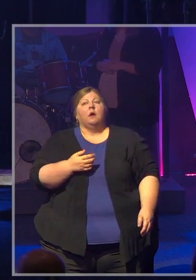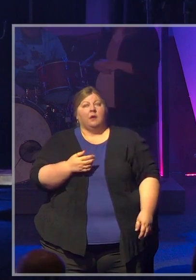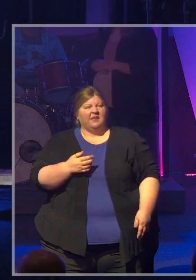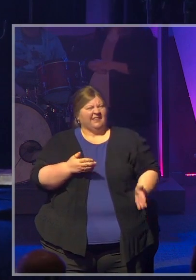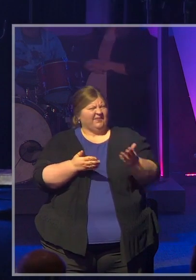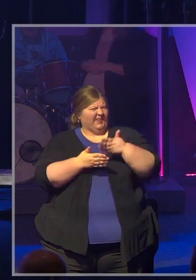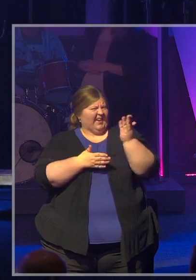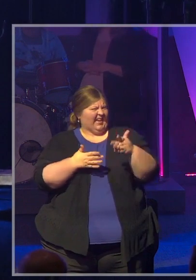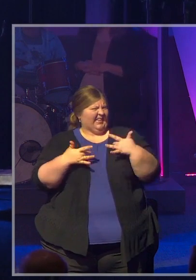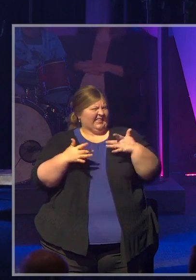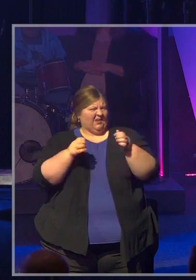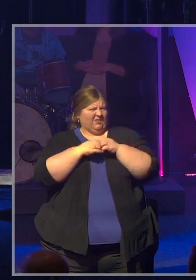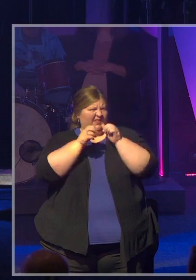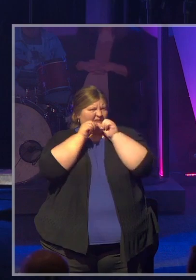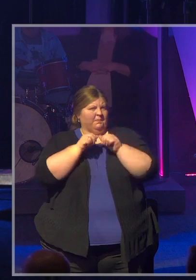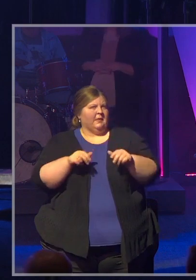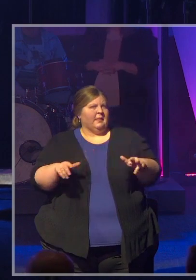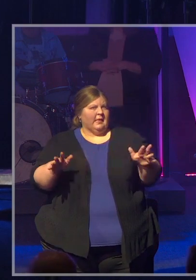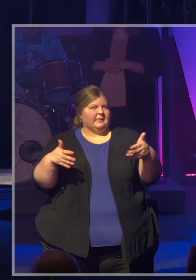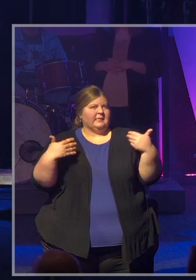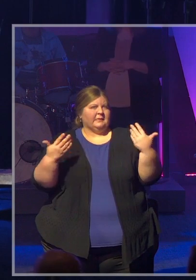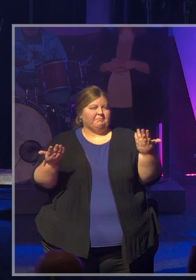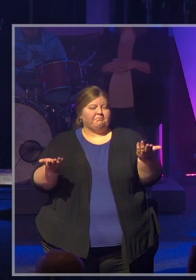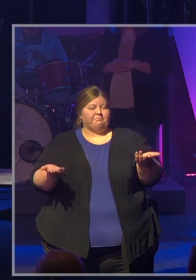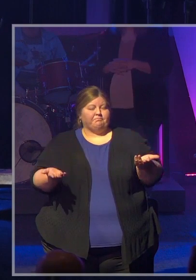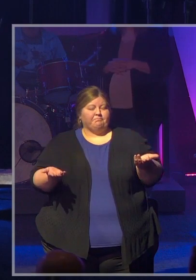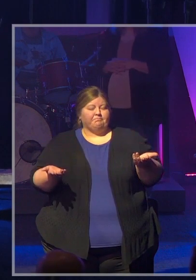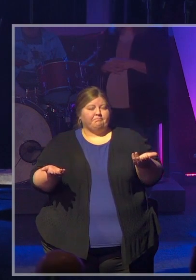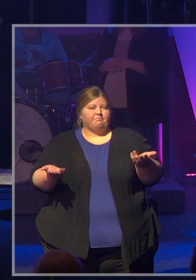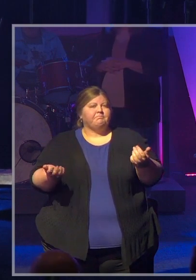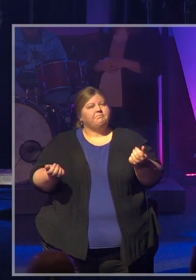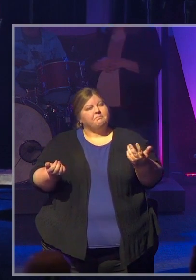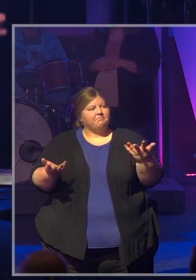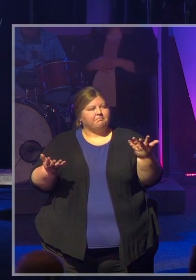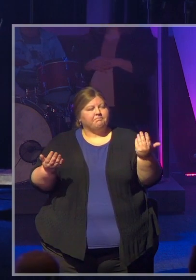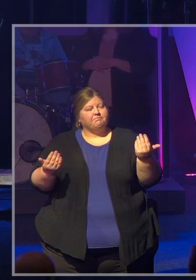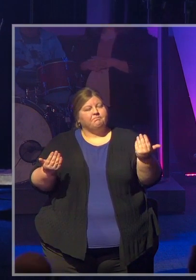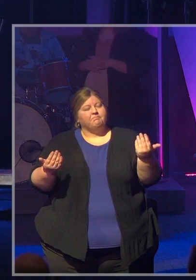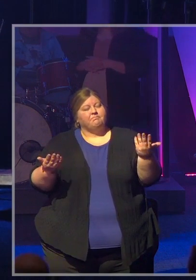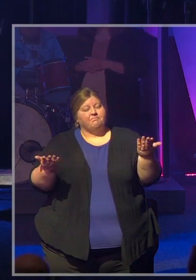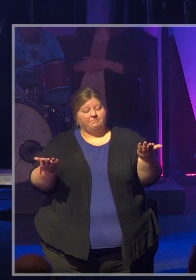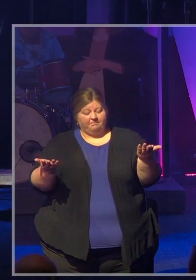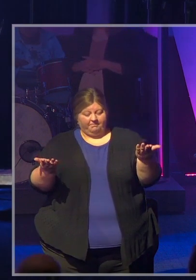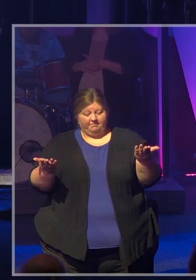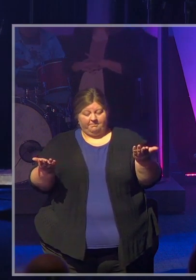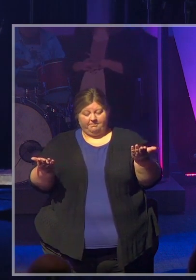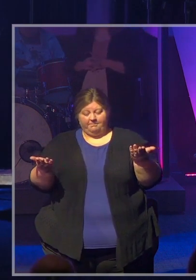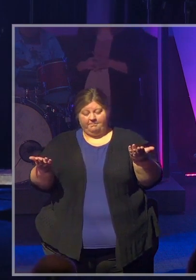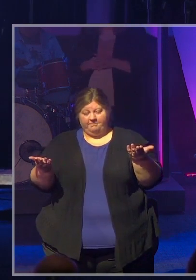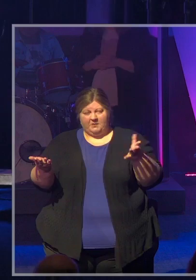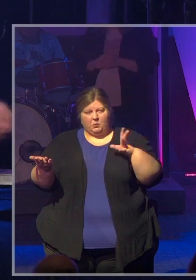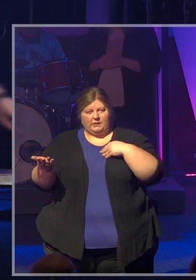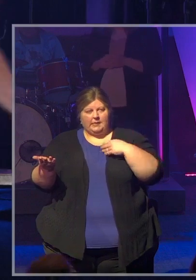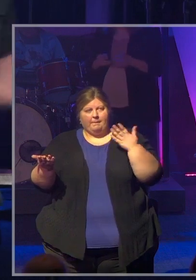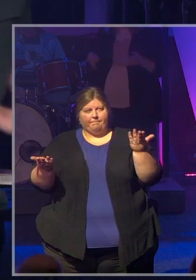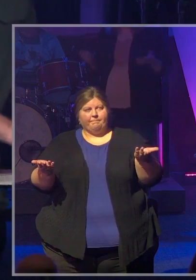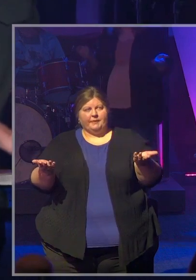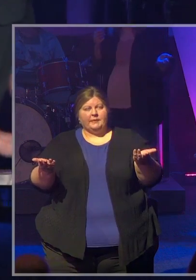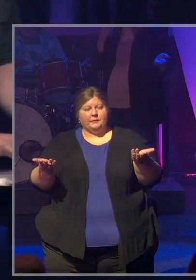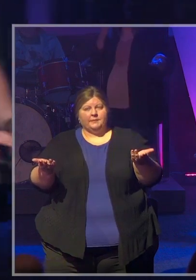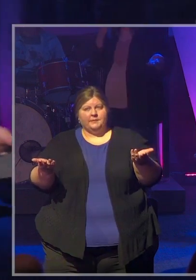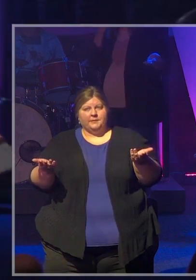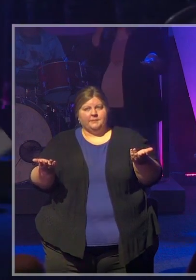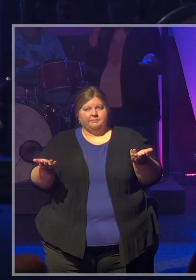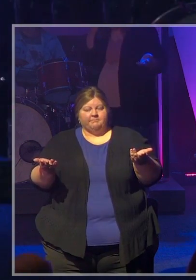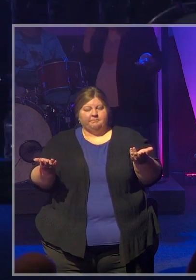here at Frontline is with a benediction, which just means blessing. So I'd love to invite you just to extend your hands as a posture of reception. Just as I